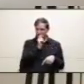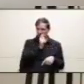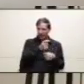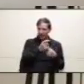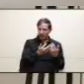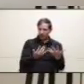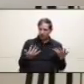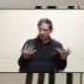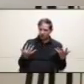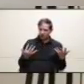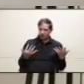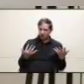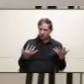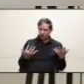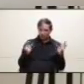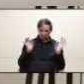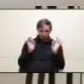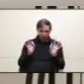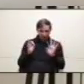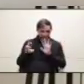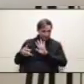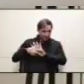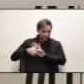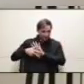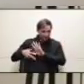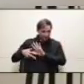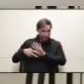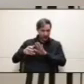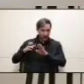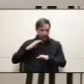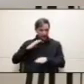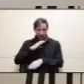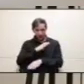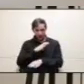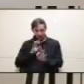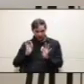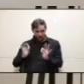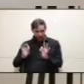extension? Was it properly approved by council?